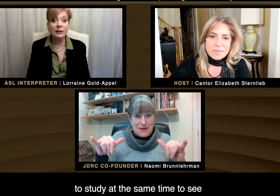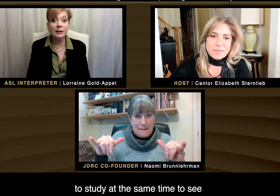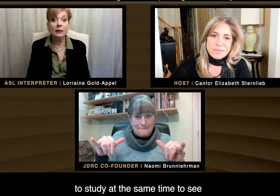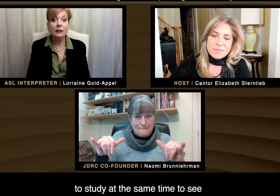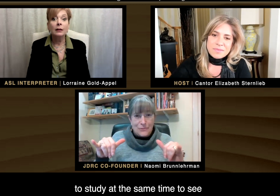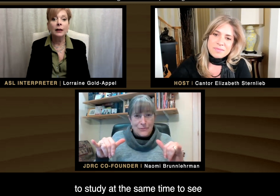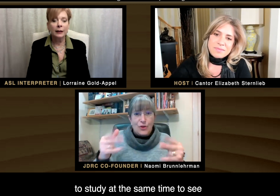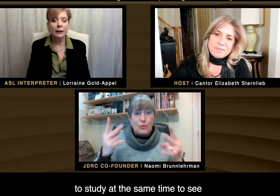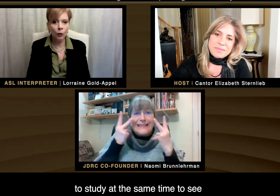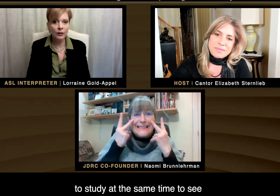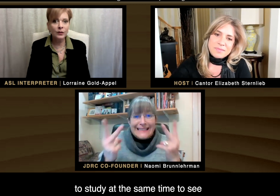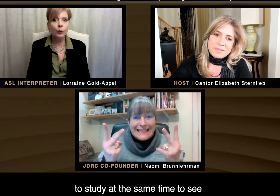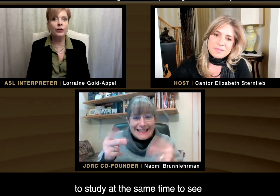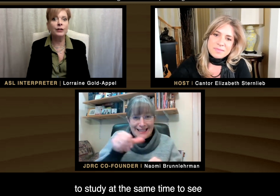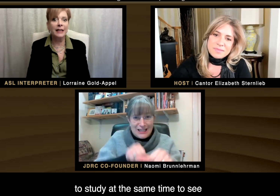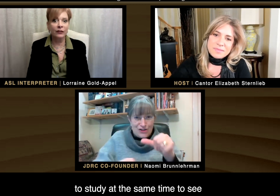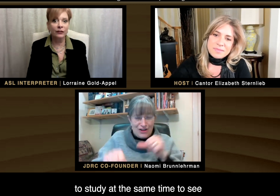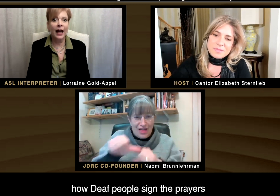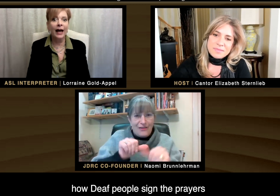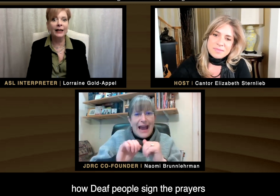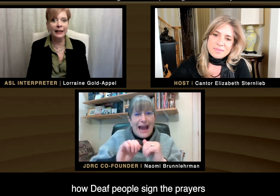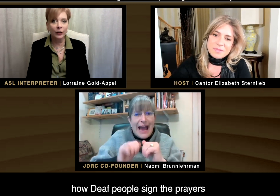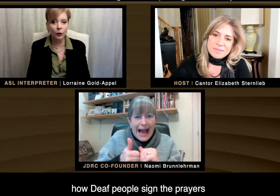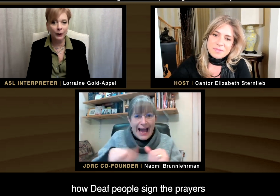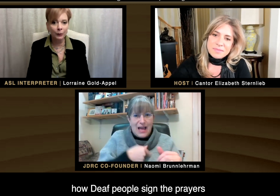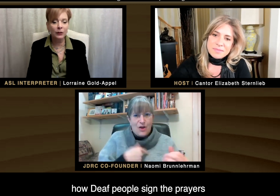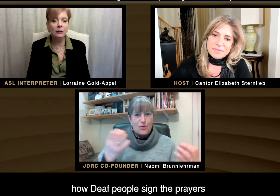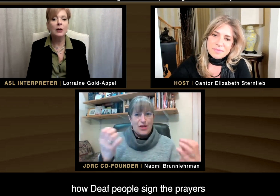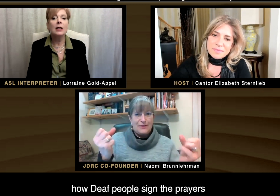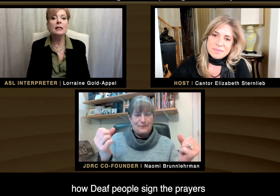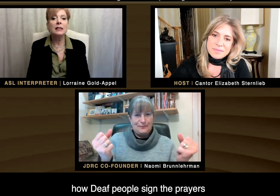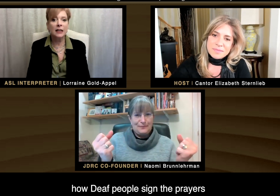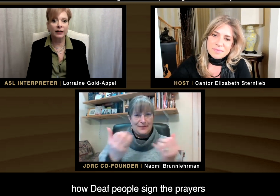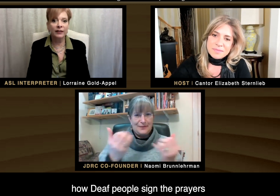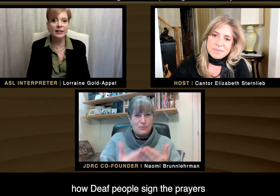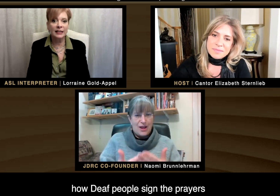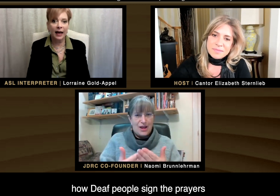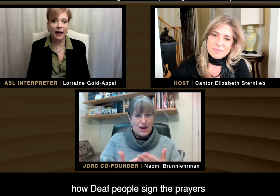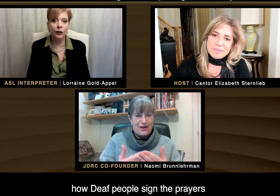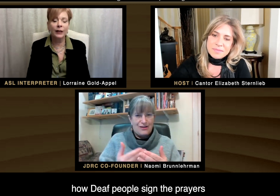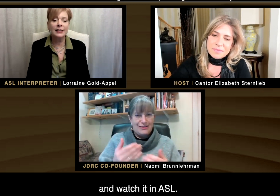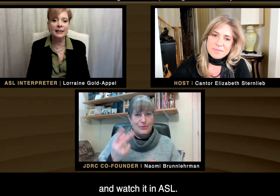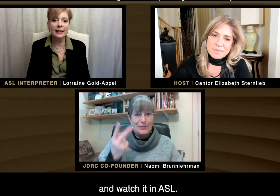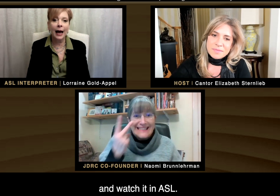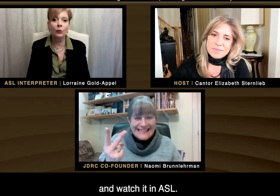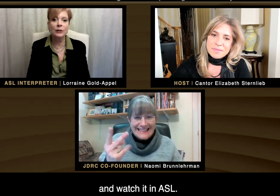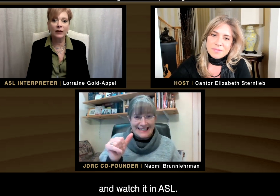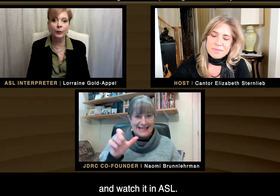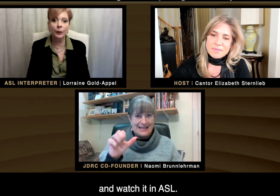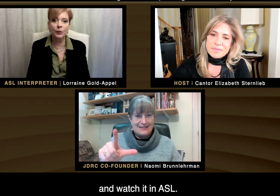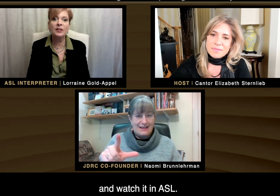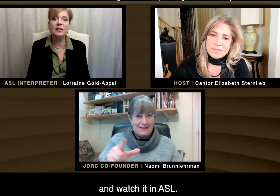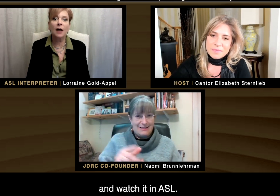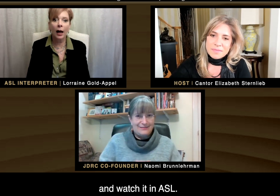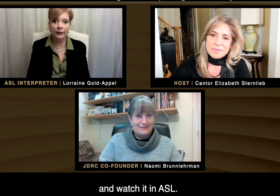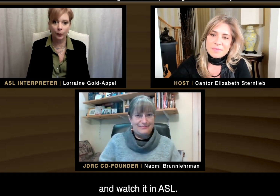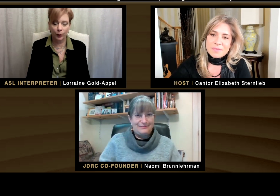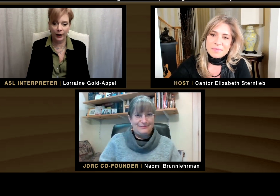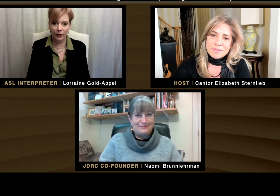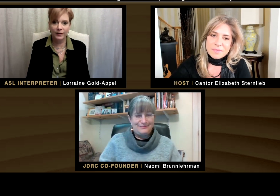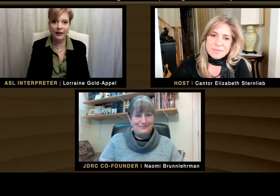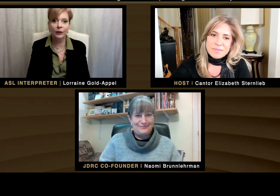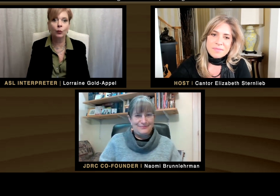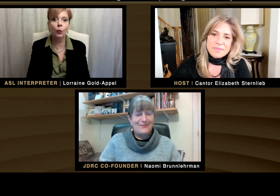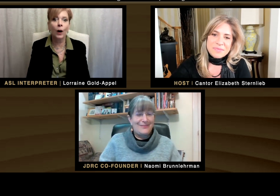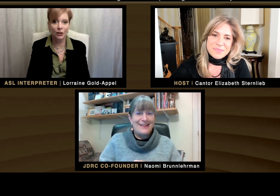do this in a course where deaf and hearing people study this together and see how deaf people sign